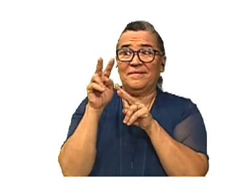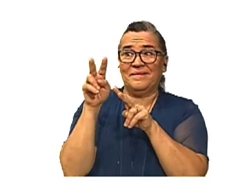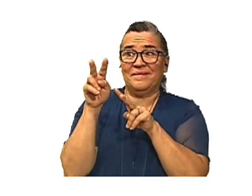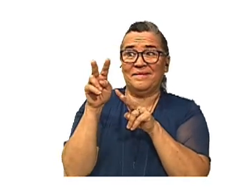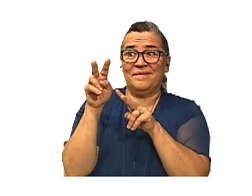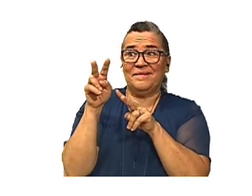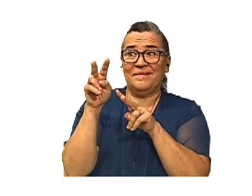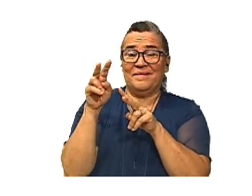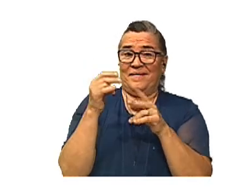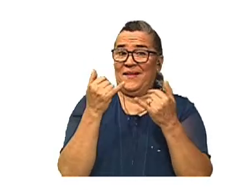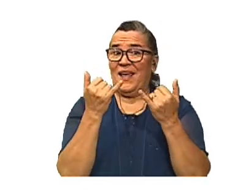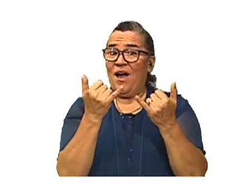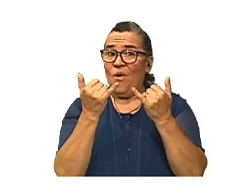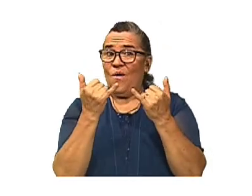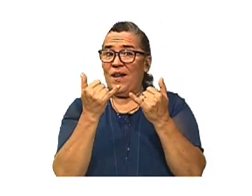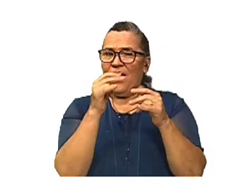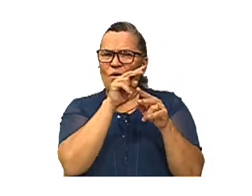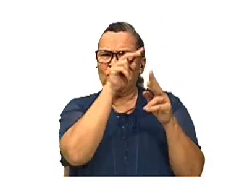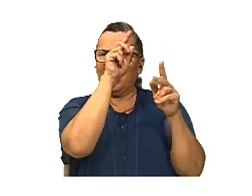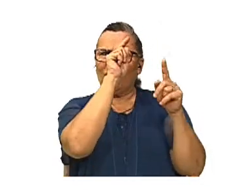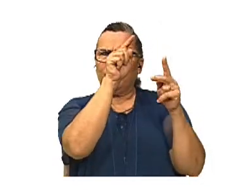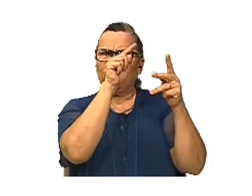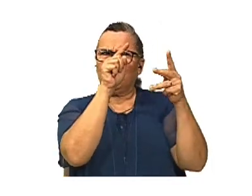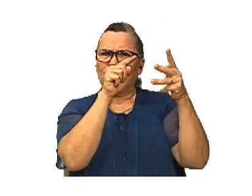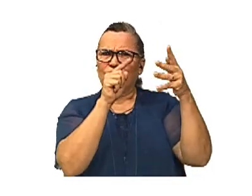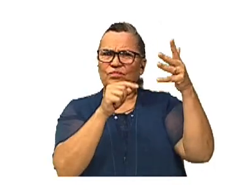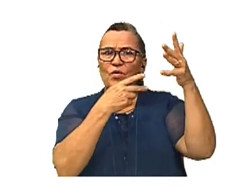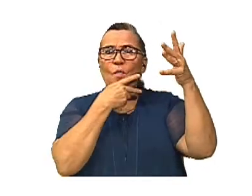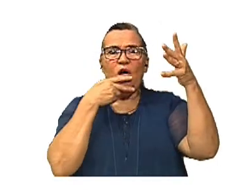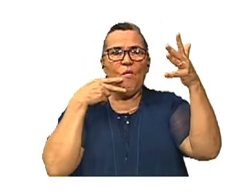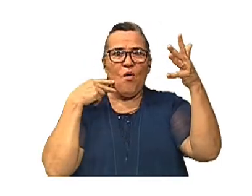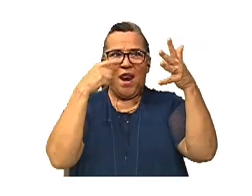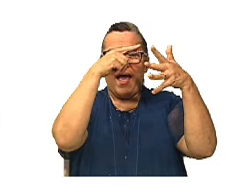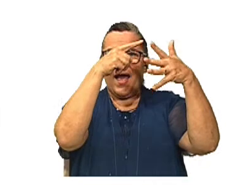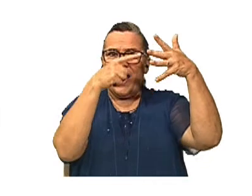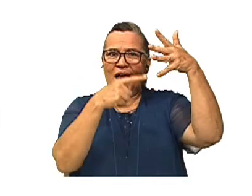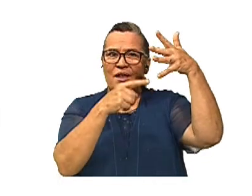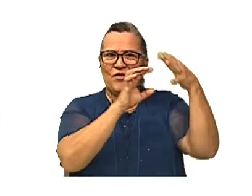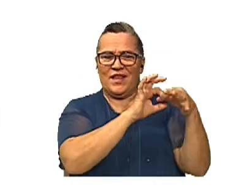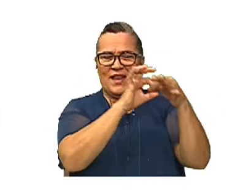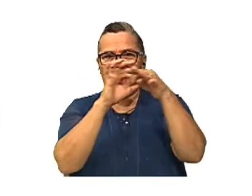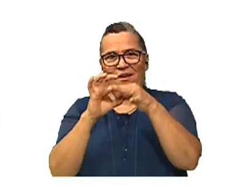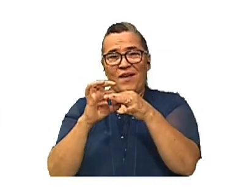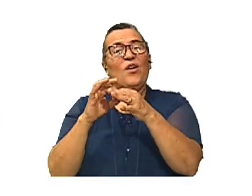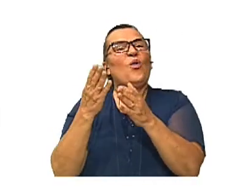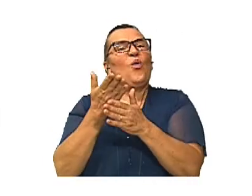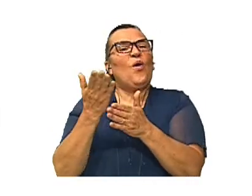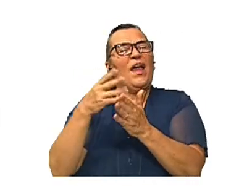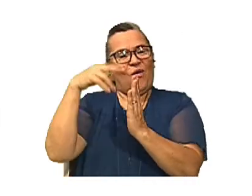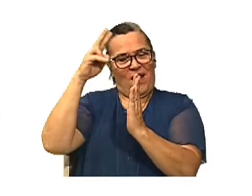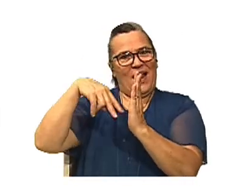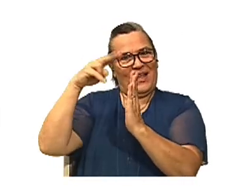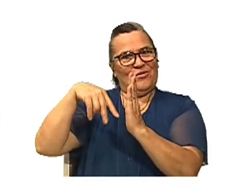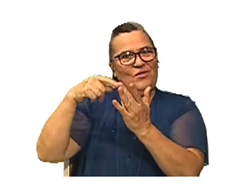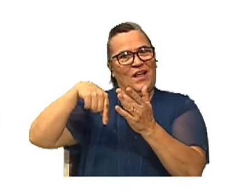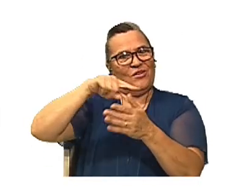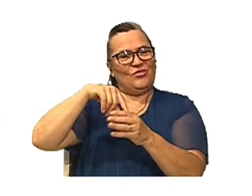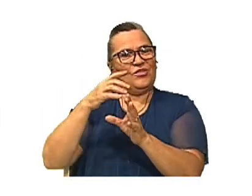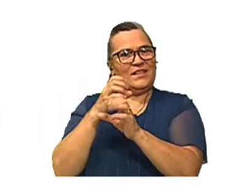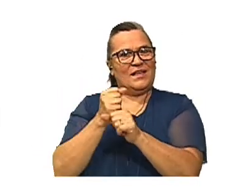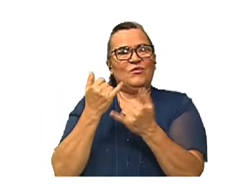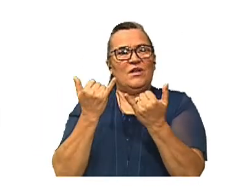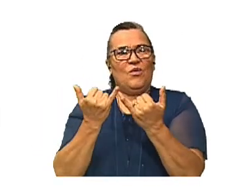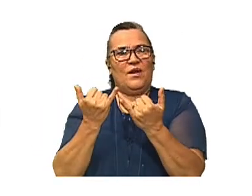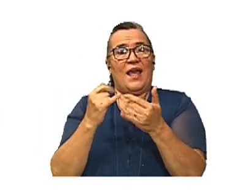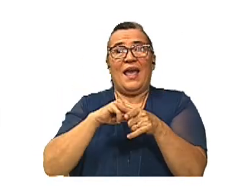Okay, now that you see this word has to do with the reading we're going to do today. What is